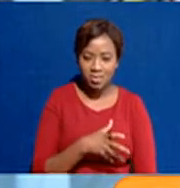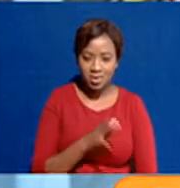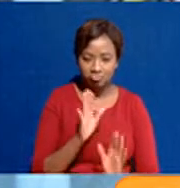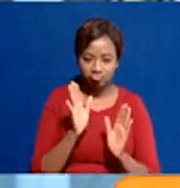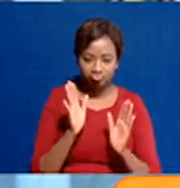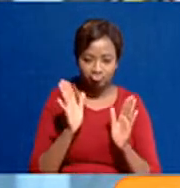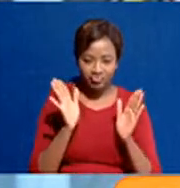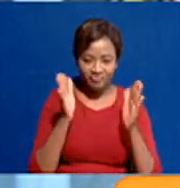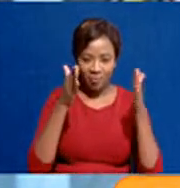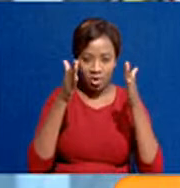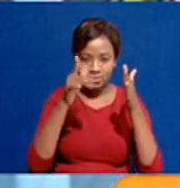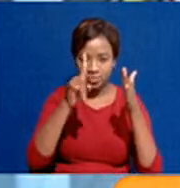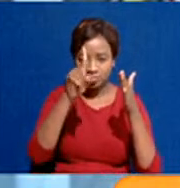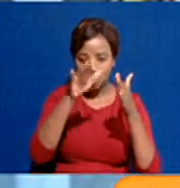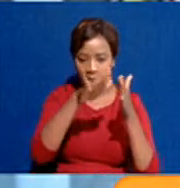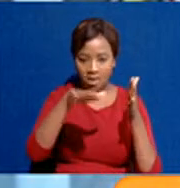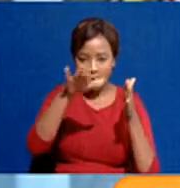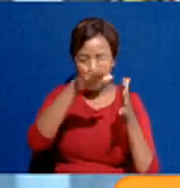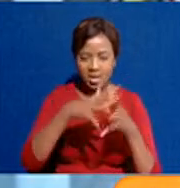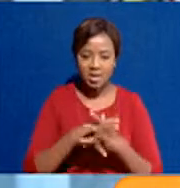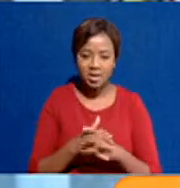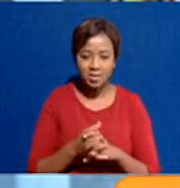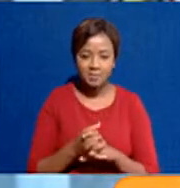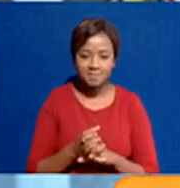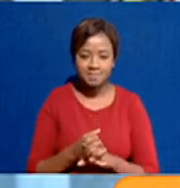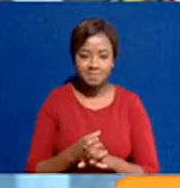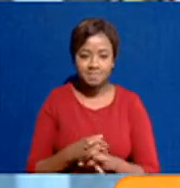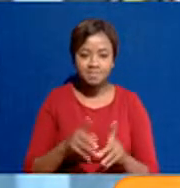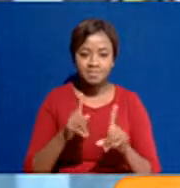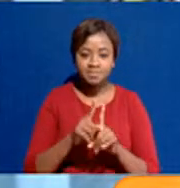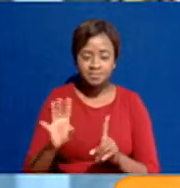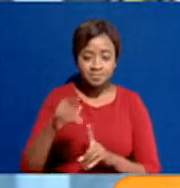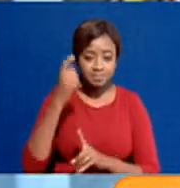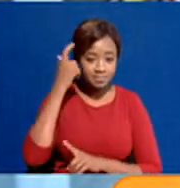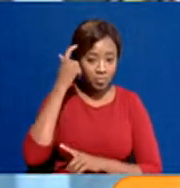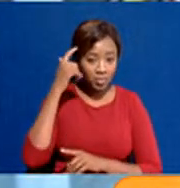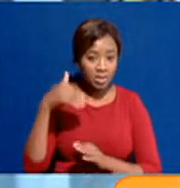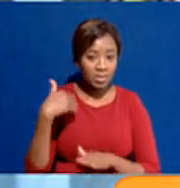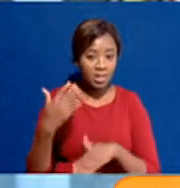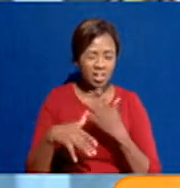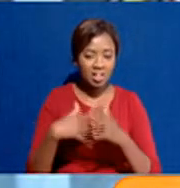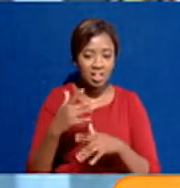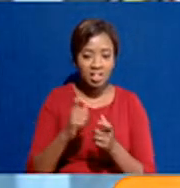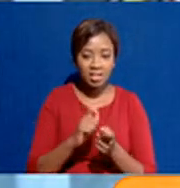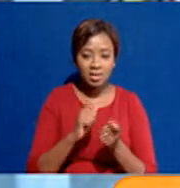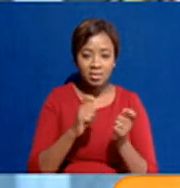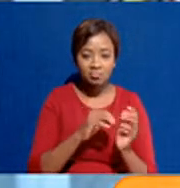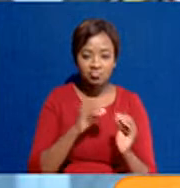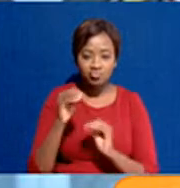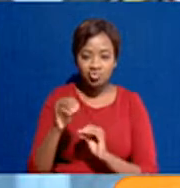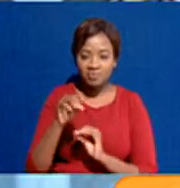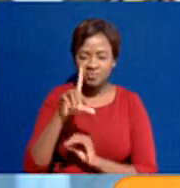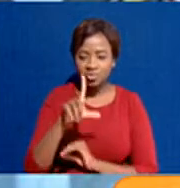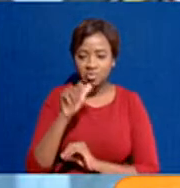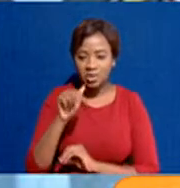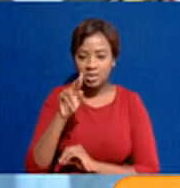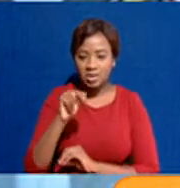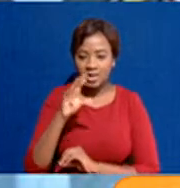centralized. And remember, we went to Lancaster for the negotiation of independent